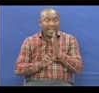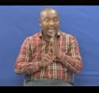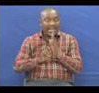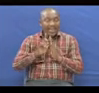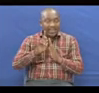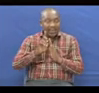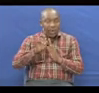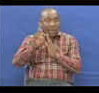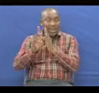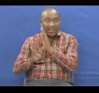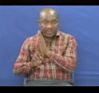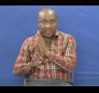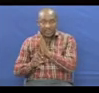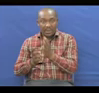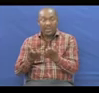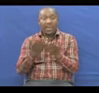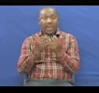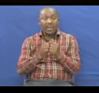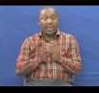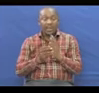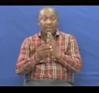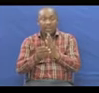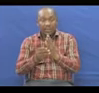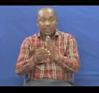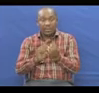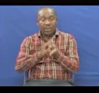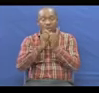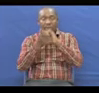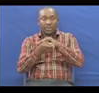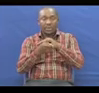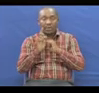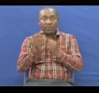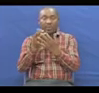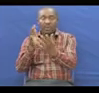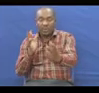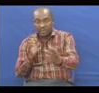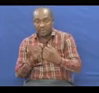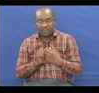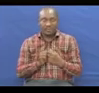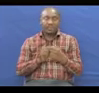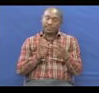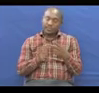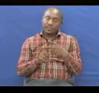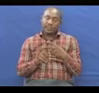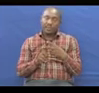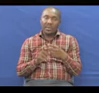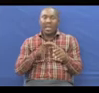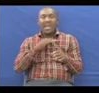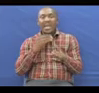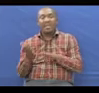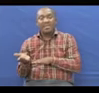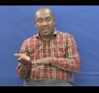it can lead to the change in populations. The same to the death rate. The number